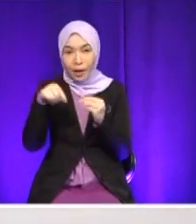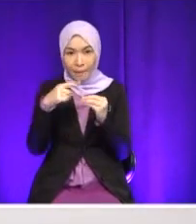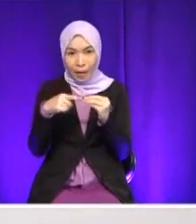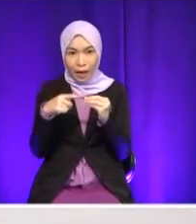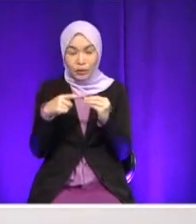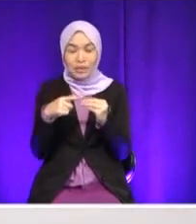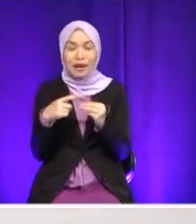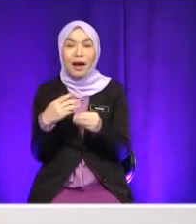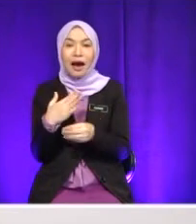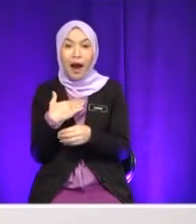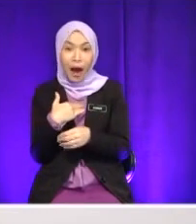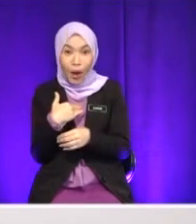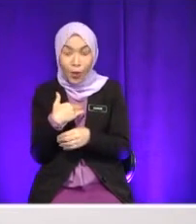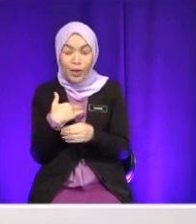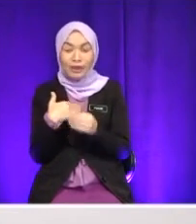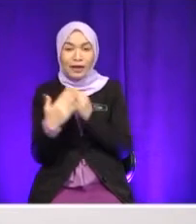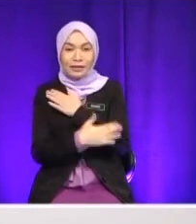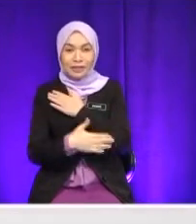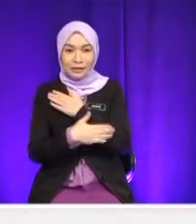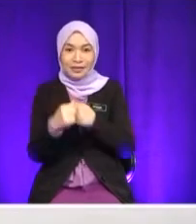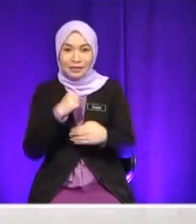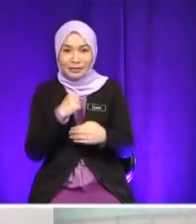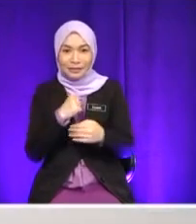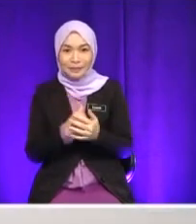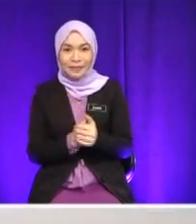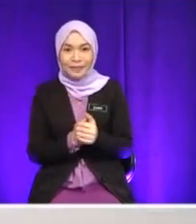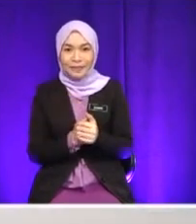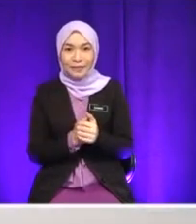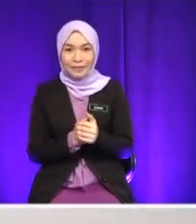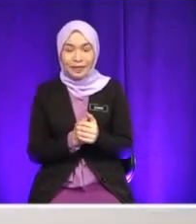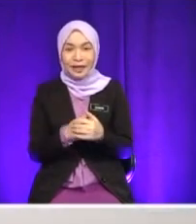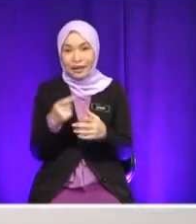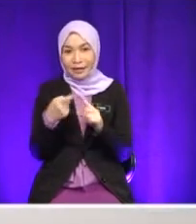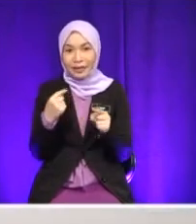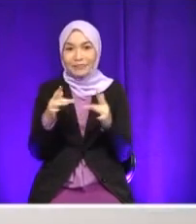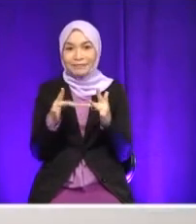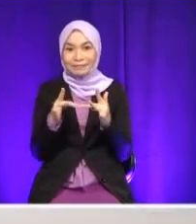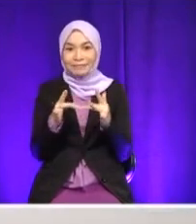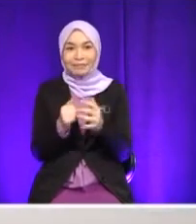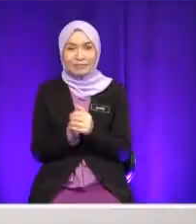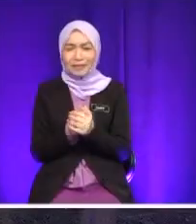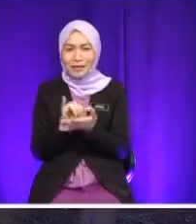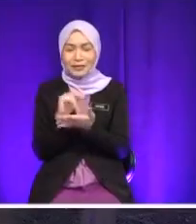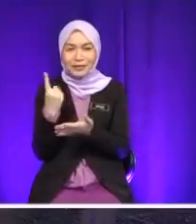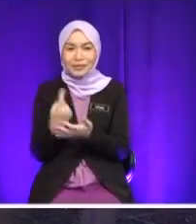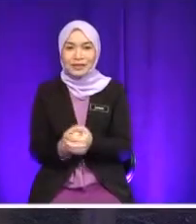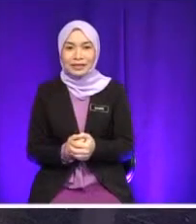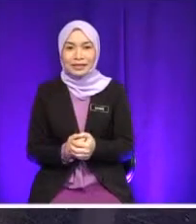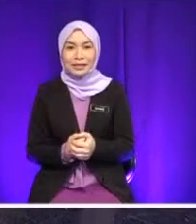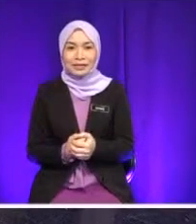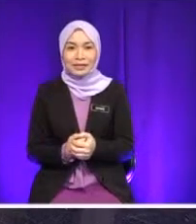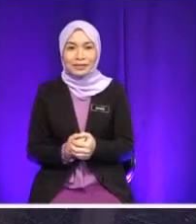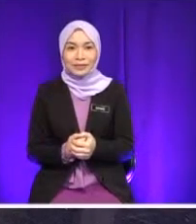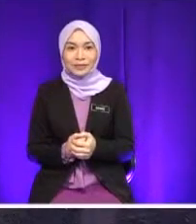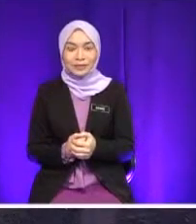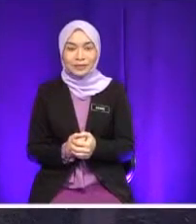of technology, I can stay up to date with the latest information through the internet. That's all for me. All right. Okay, so according to